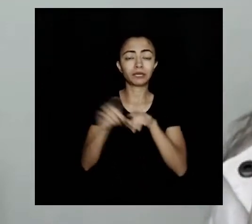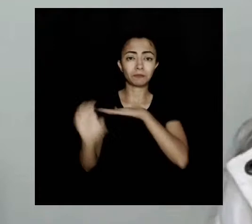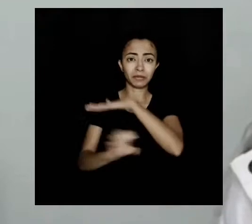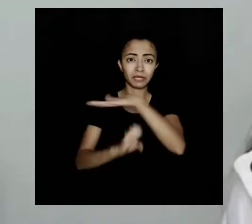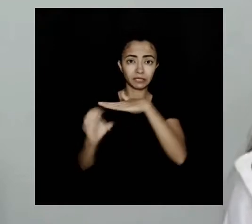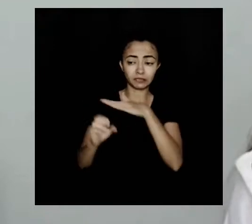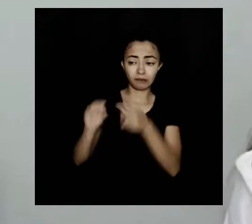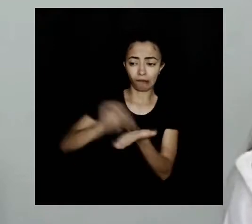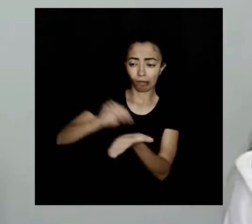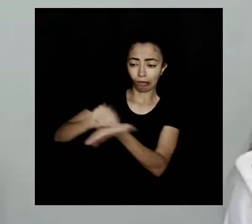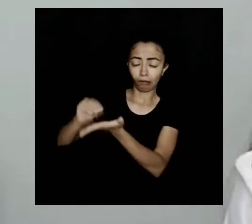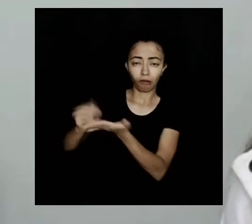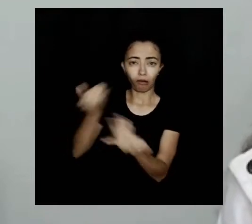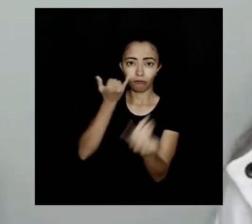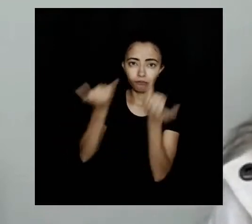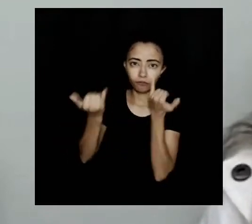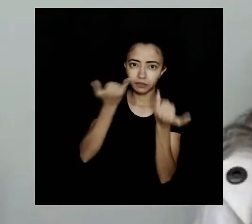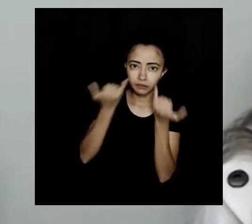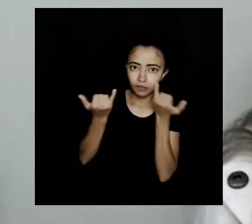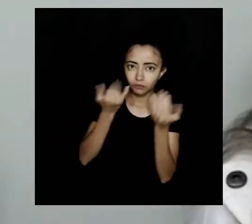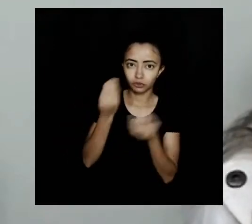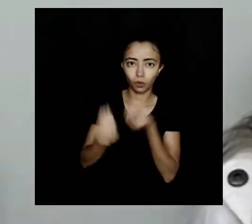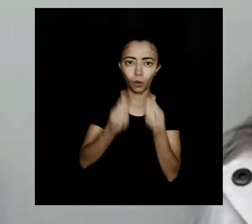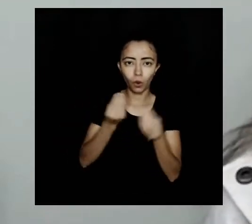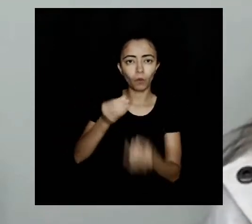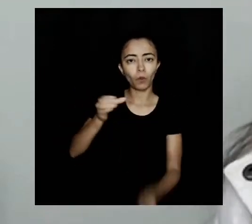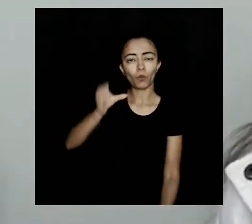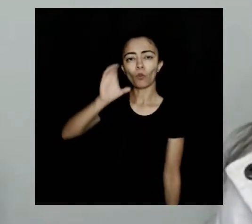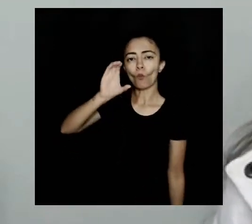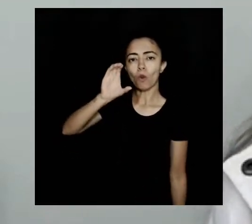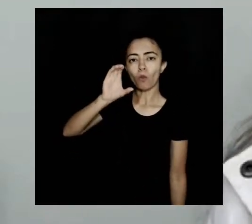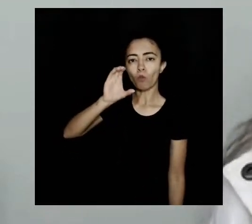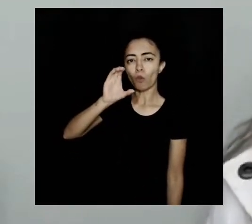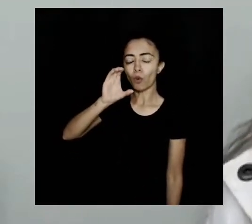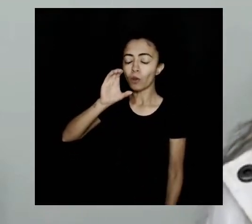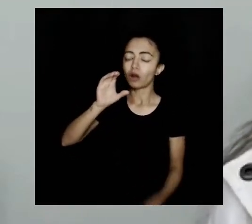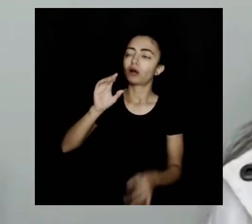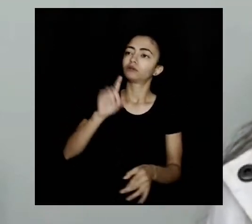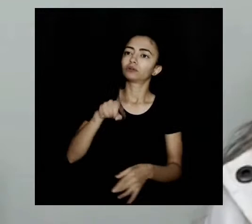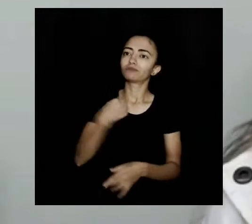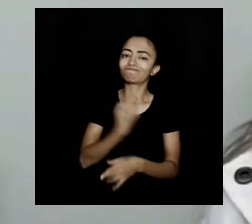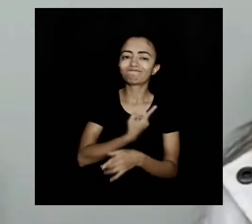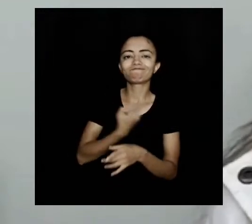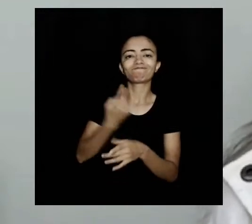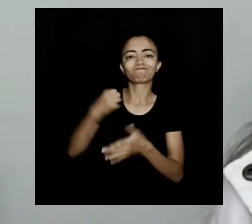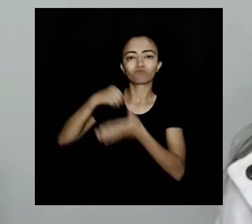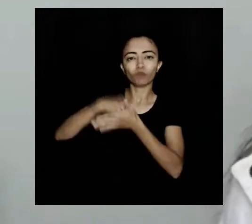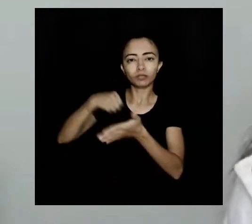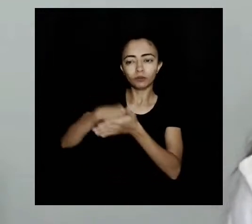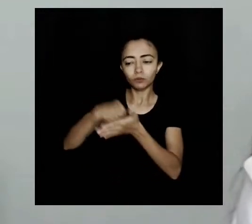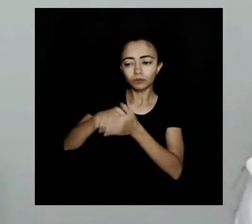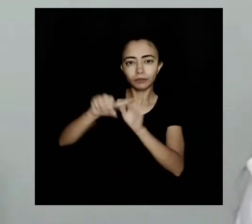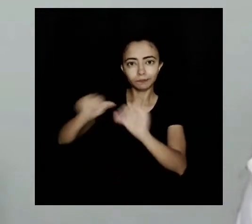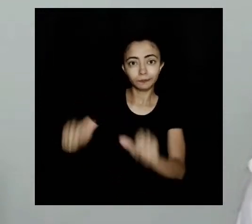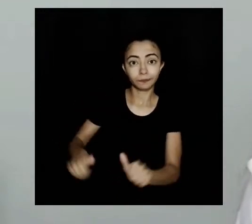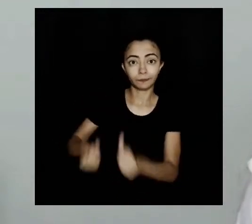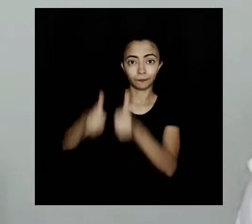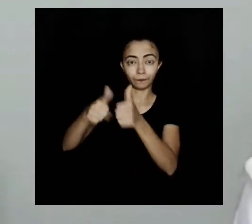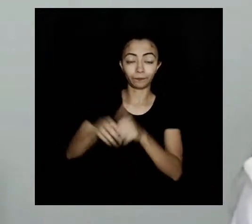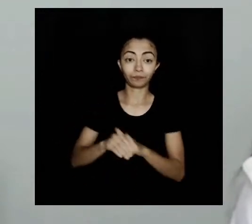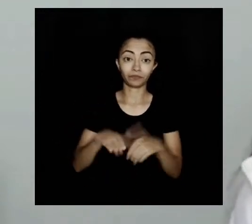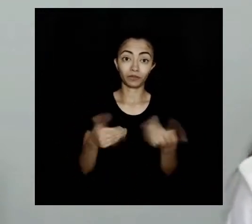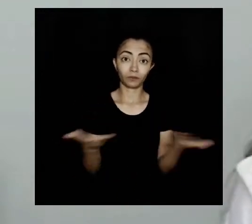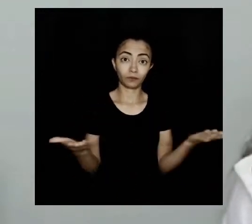of the industries for bottles and pacifiers. So this year, the